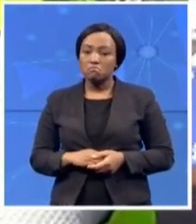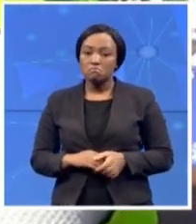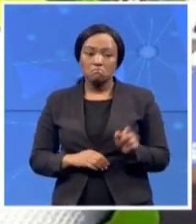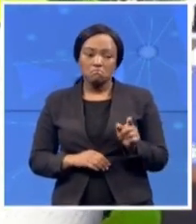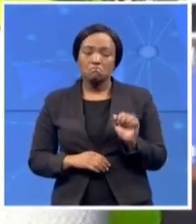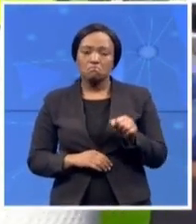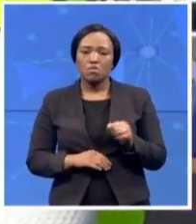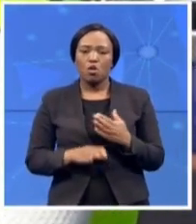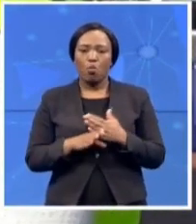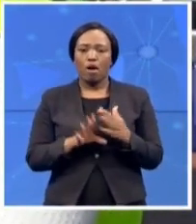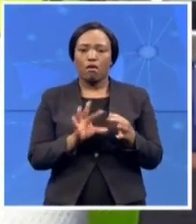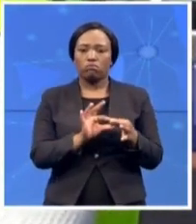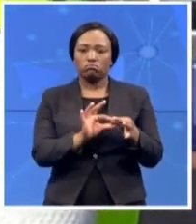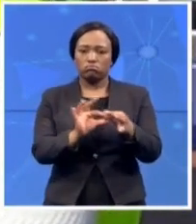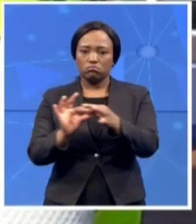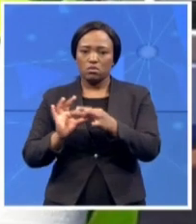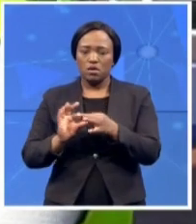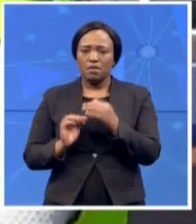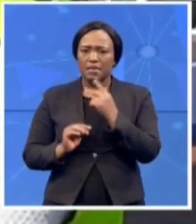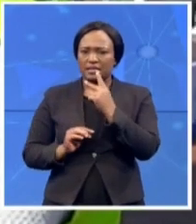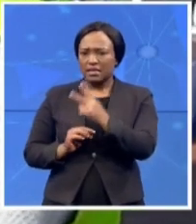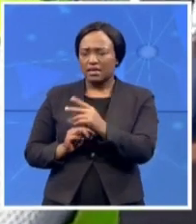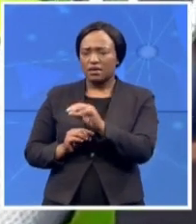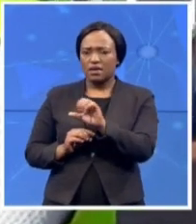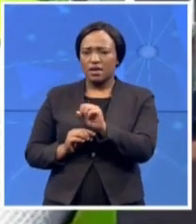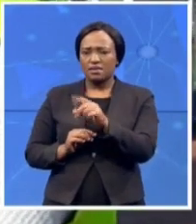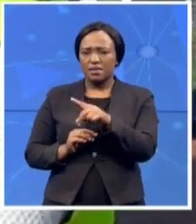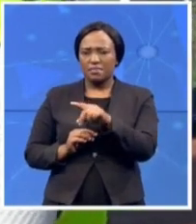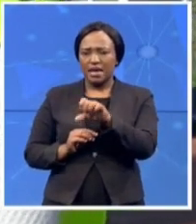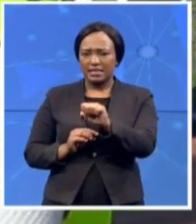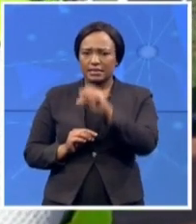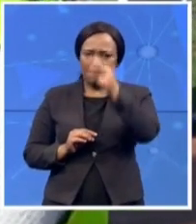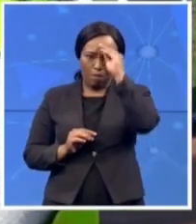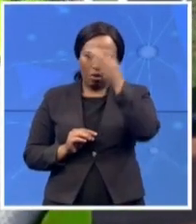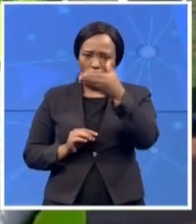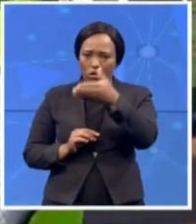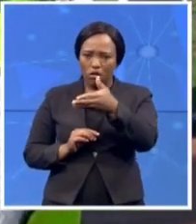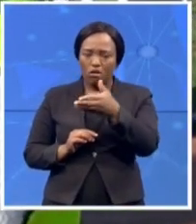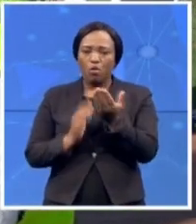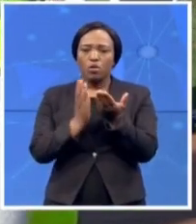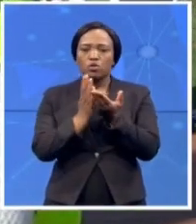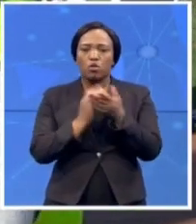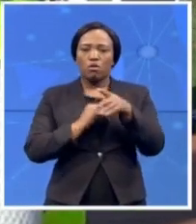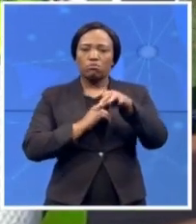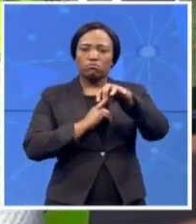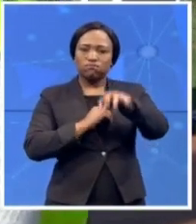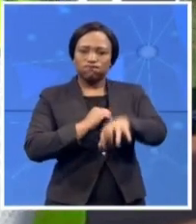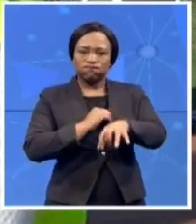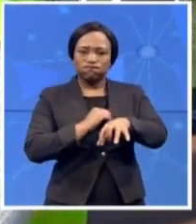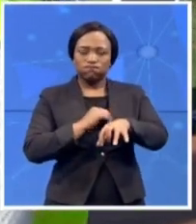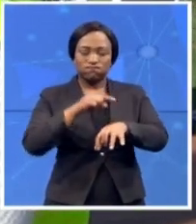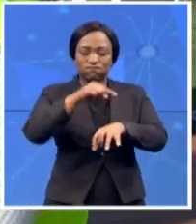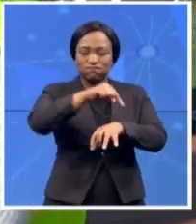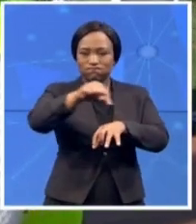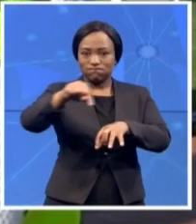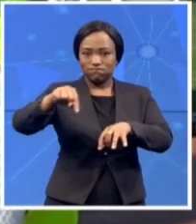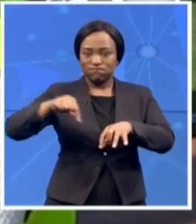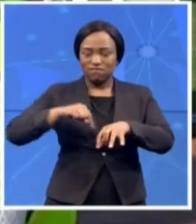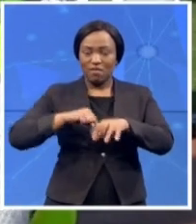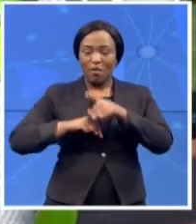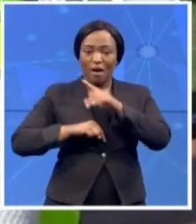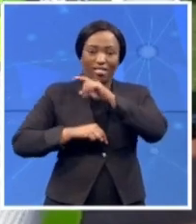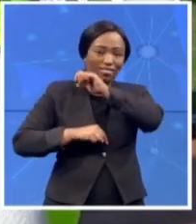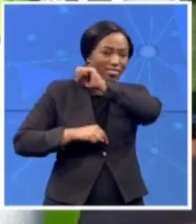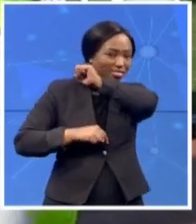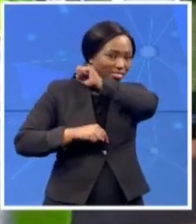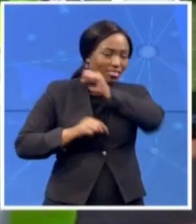also we do understand that this particular high school is located in a gang-infested area. This will also kind of educate them,